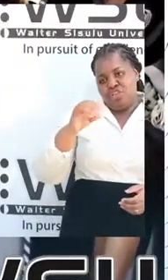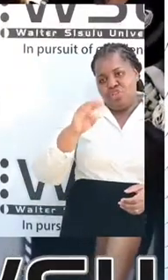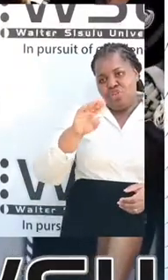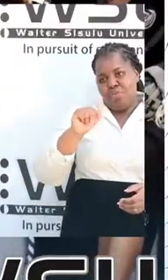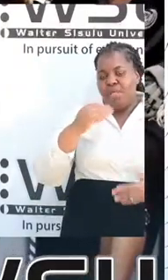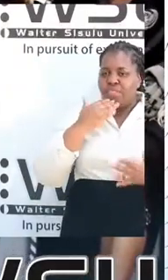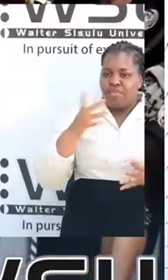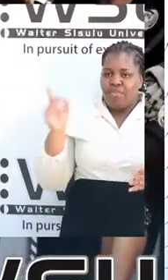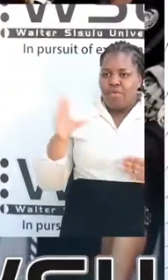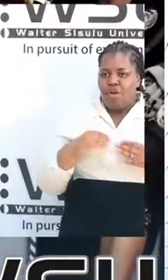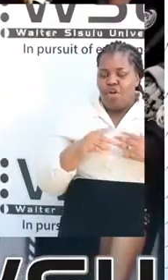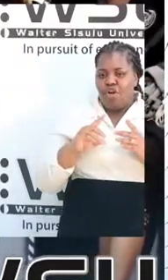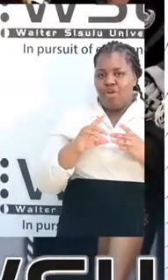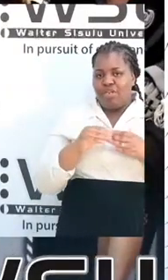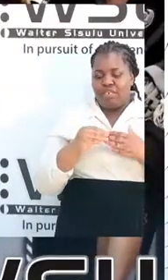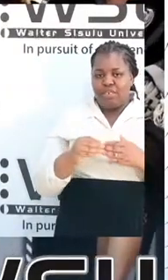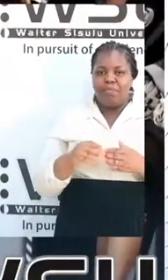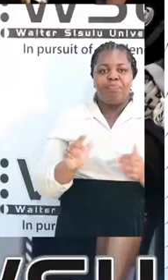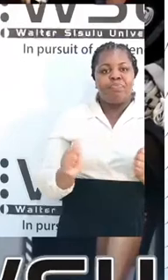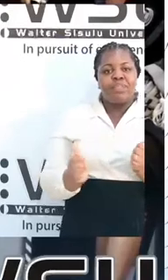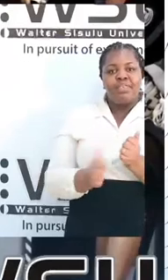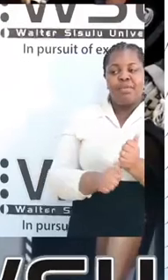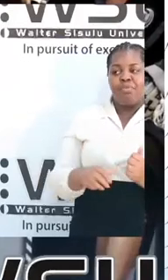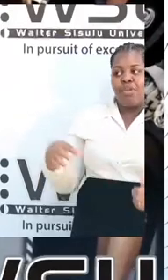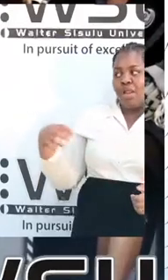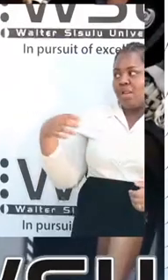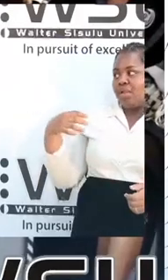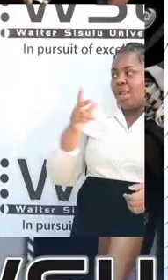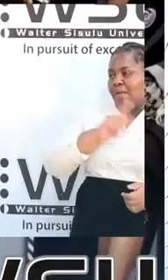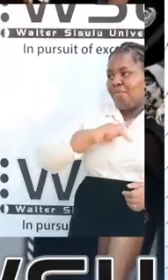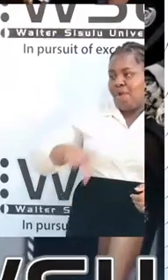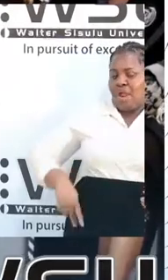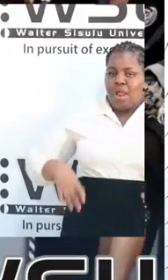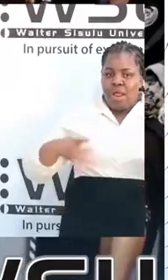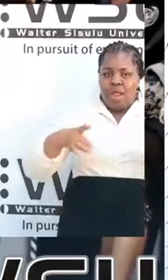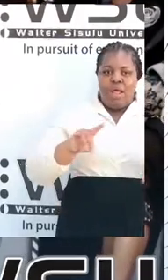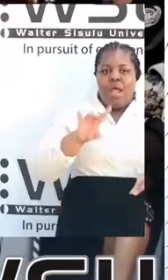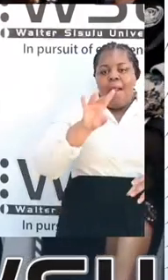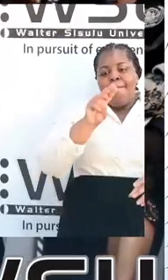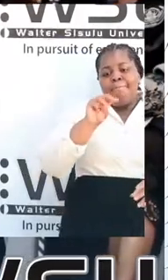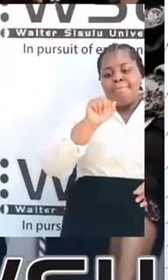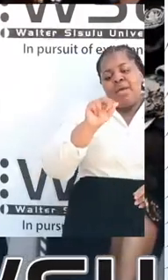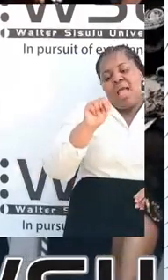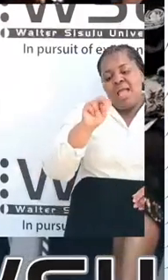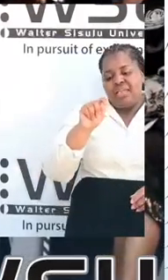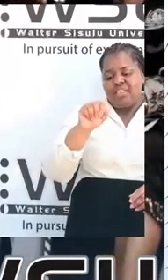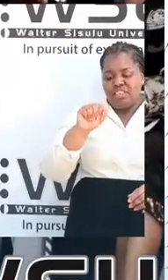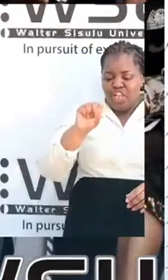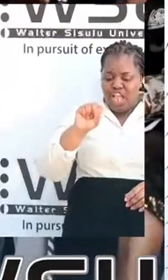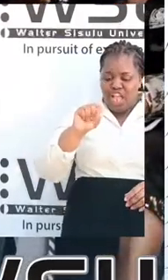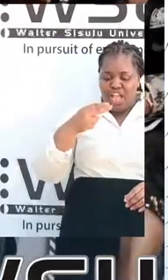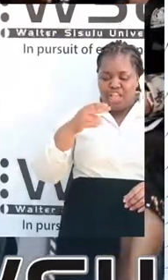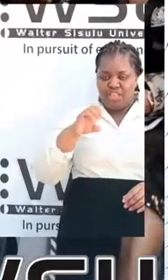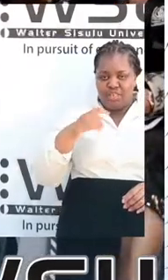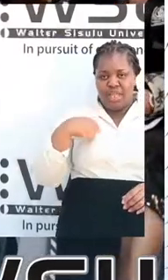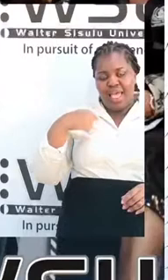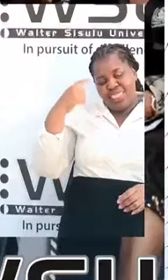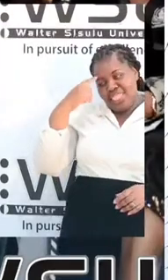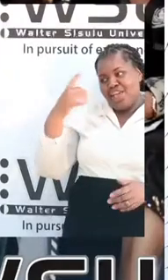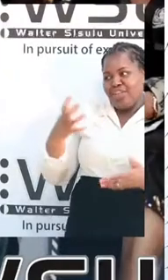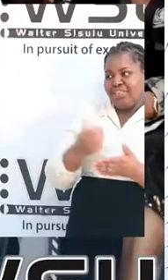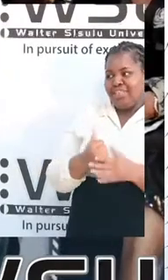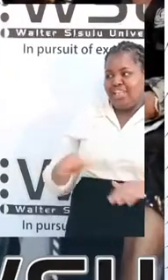your leadership. To the Deputy President of Convocation, Dr. Mandashe, I think you have taken the